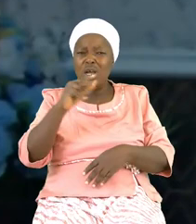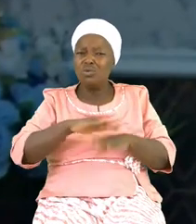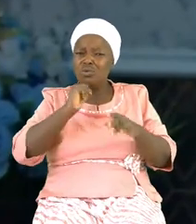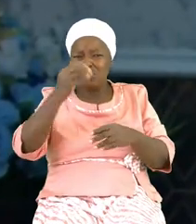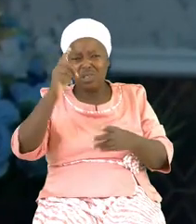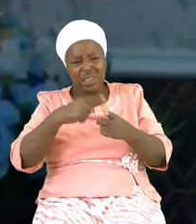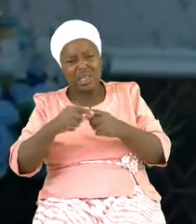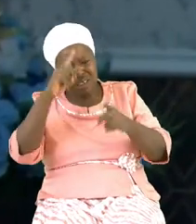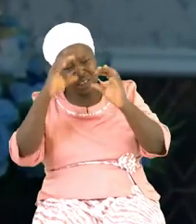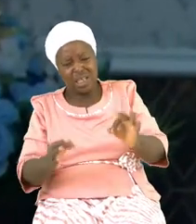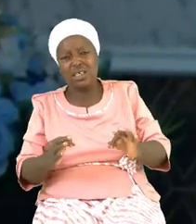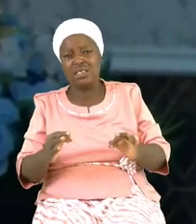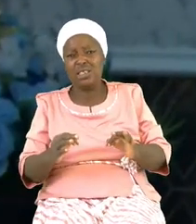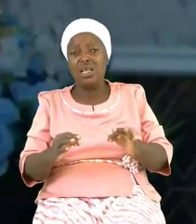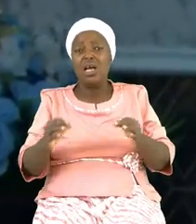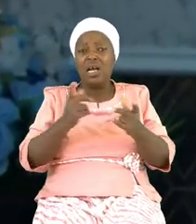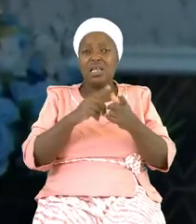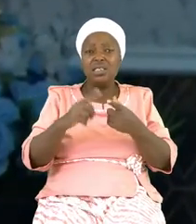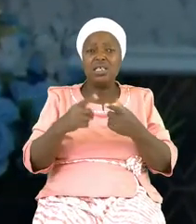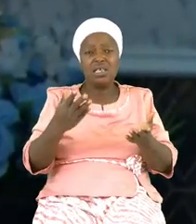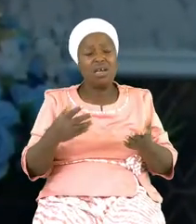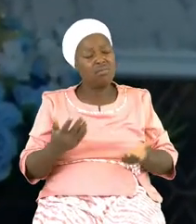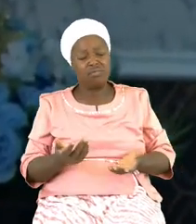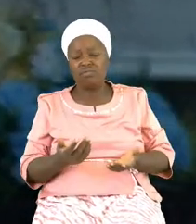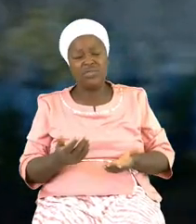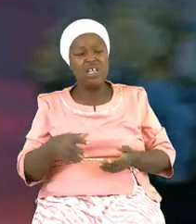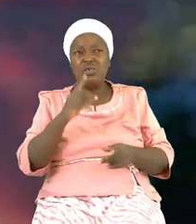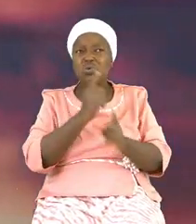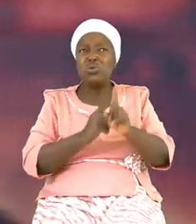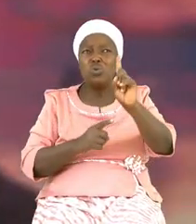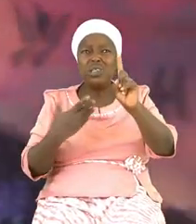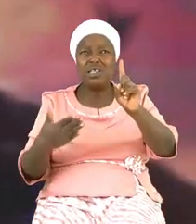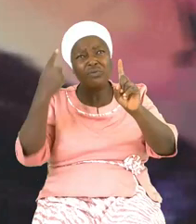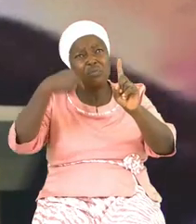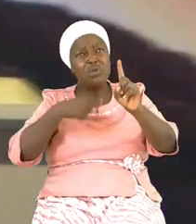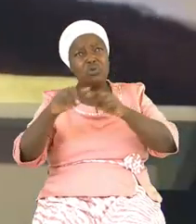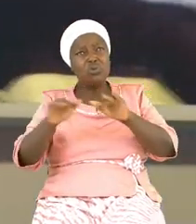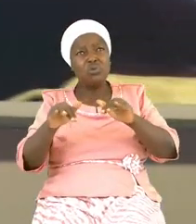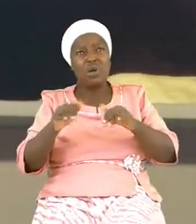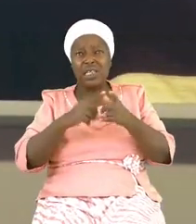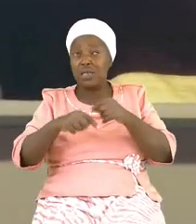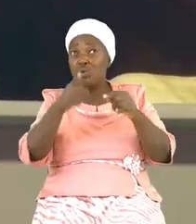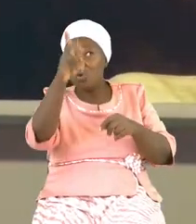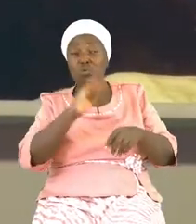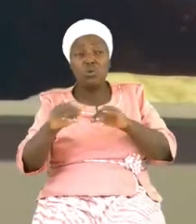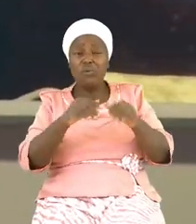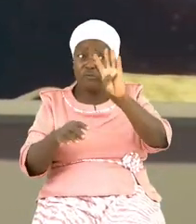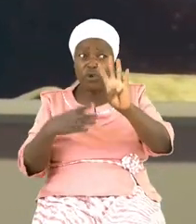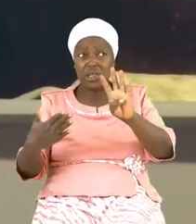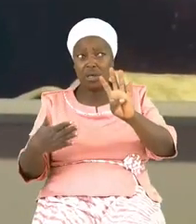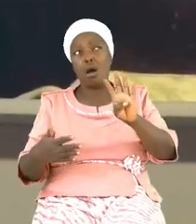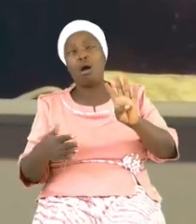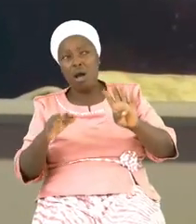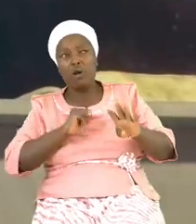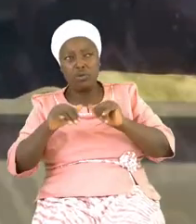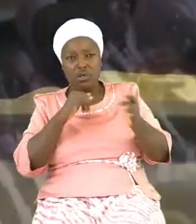your mind? I want you to do just that one thing, and then God will do four things. He'll be faithful to